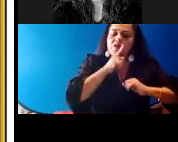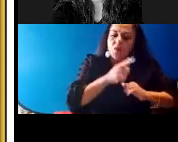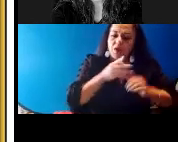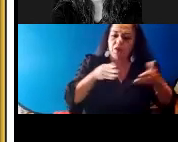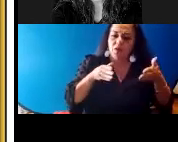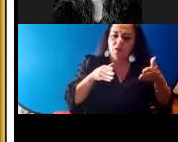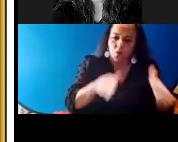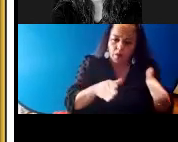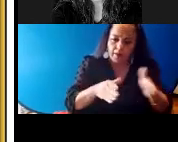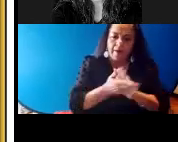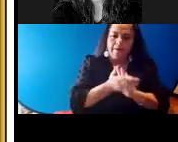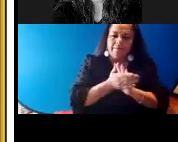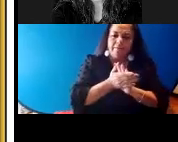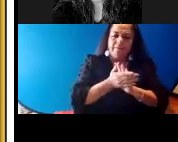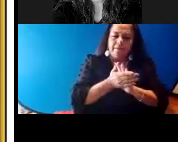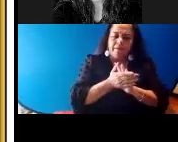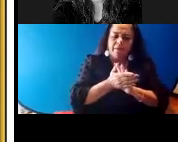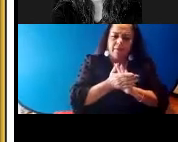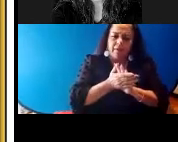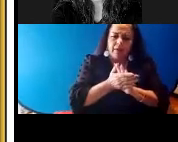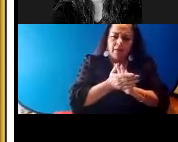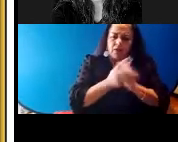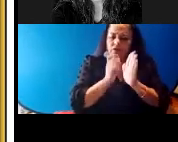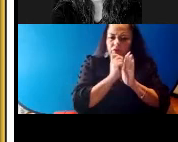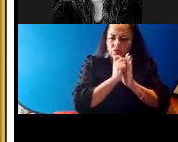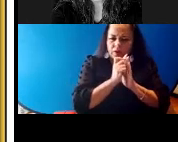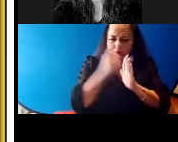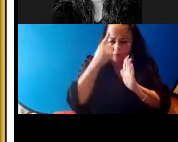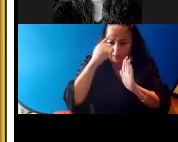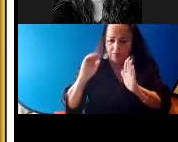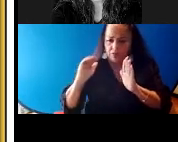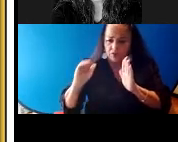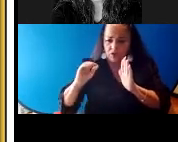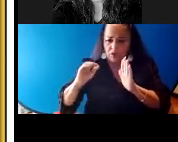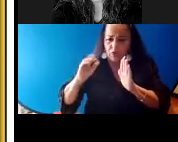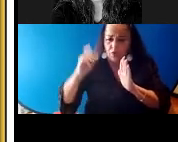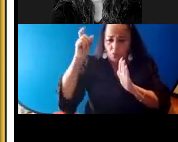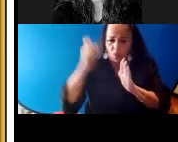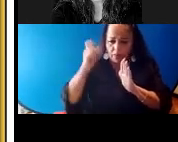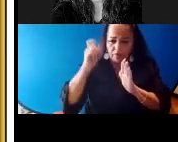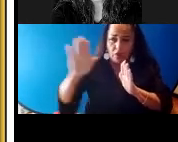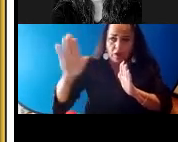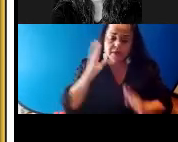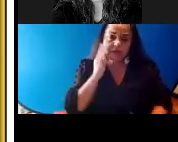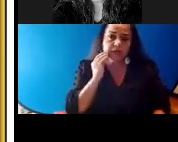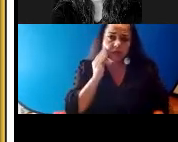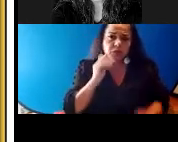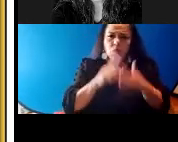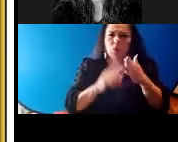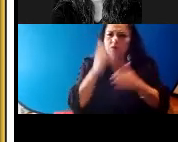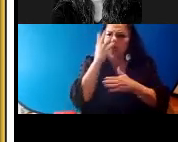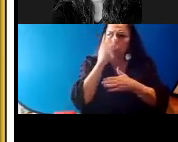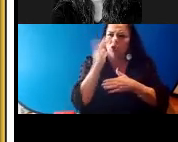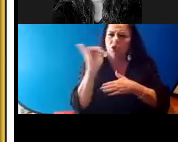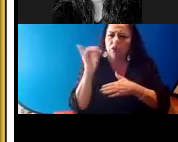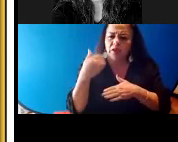tokenizing just a seat at the table, but as real decision makers, right? And so as we think of the child welfare space, when we talk about lived experience, what does it look like to have folks